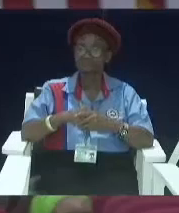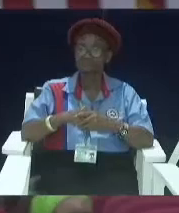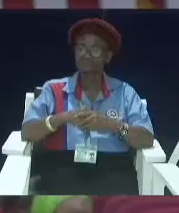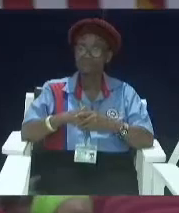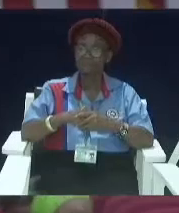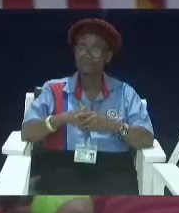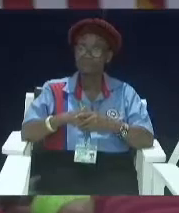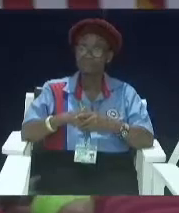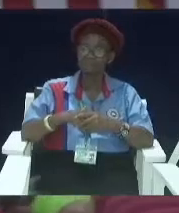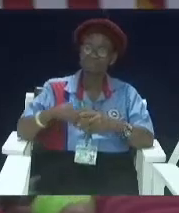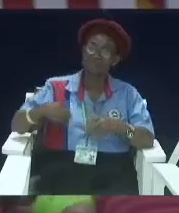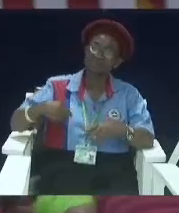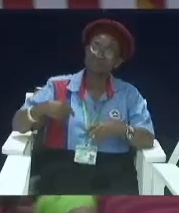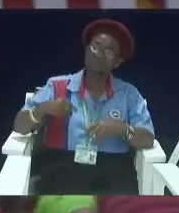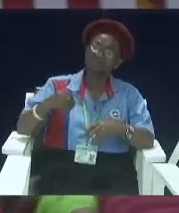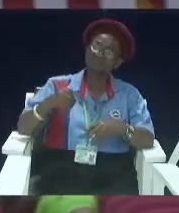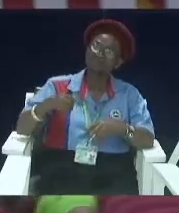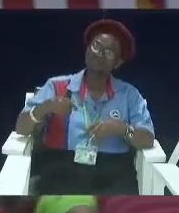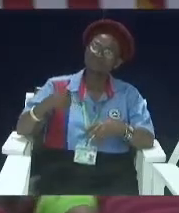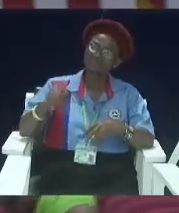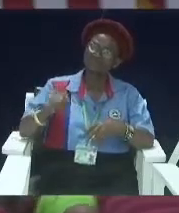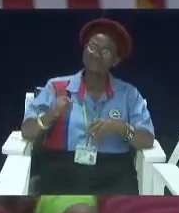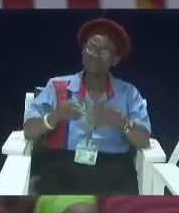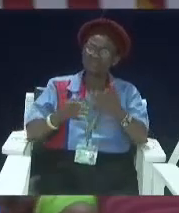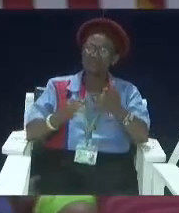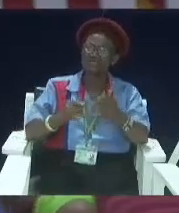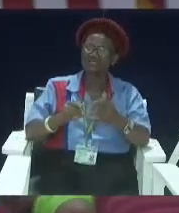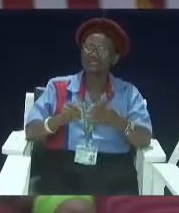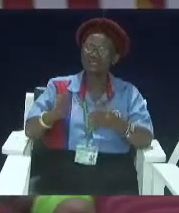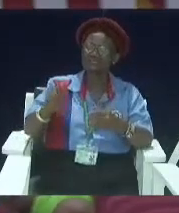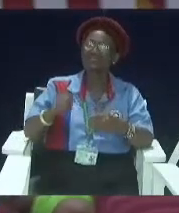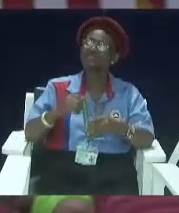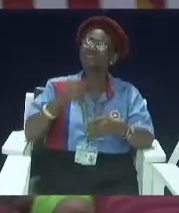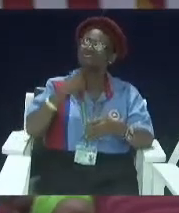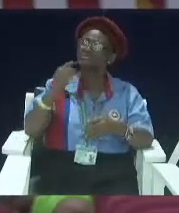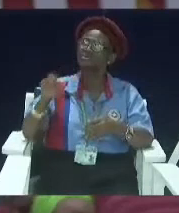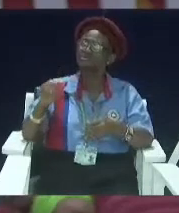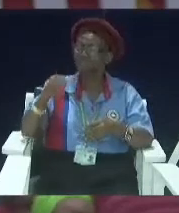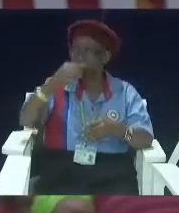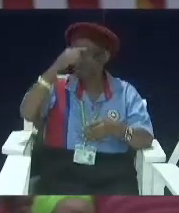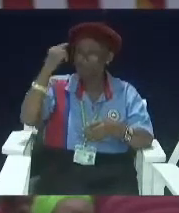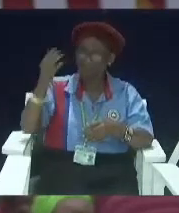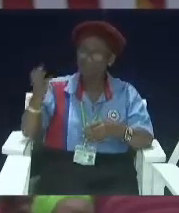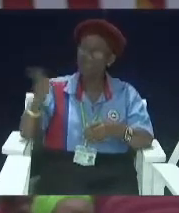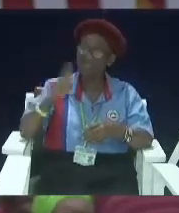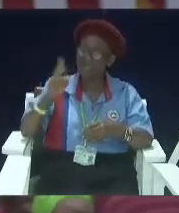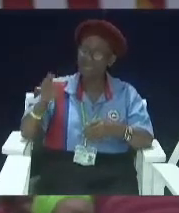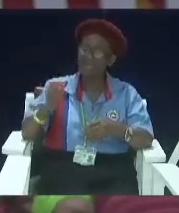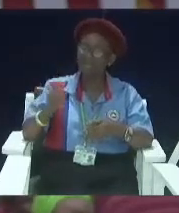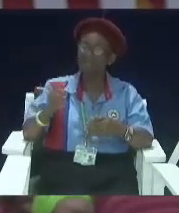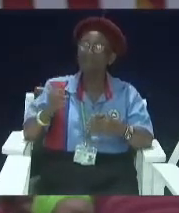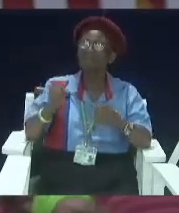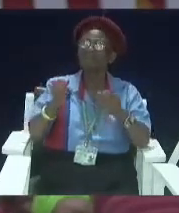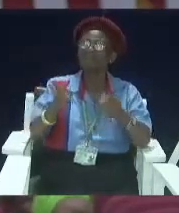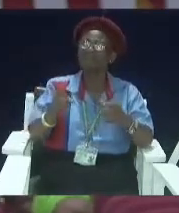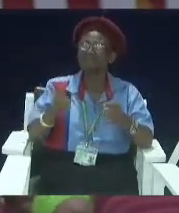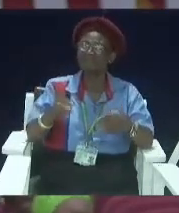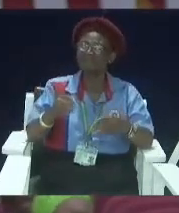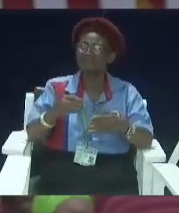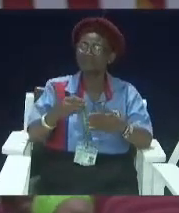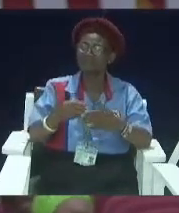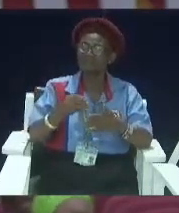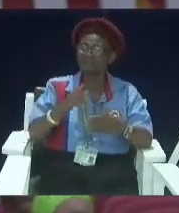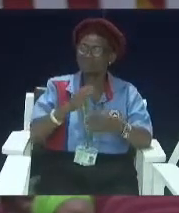We've been witnessing to him. It's because there was plenty of money. He doesn't feel he needed Jesus.